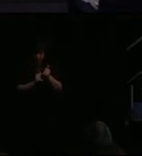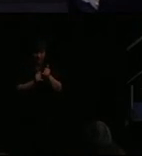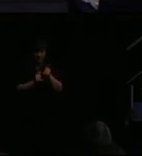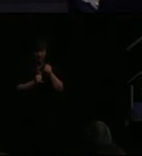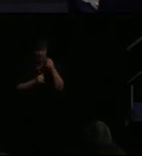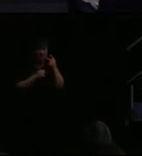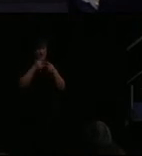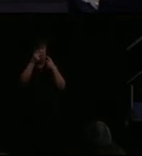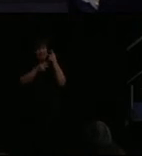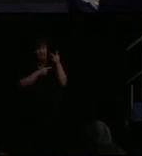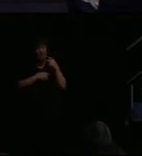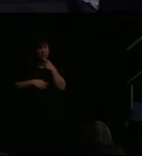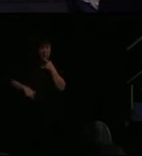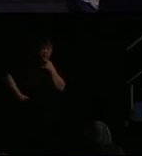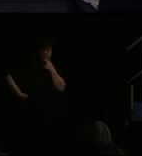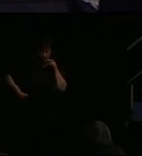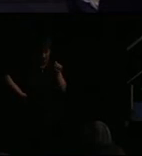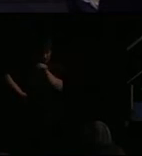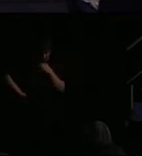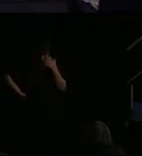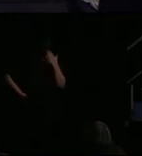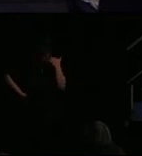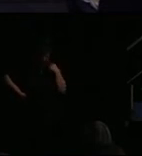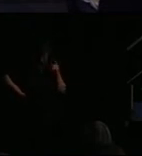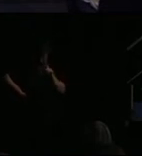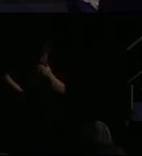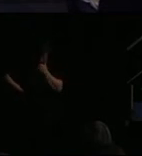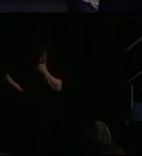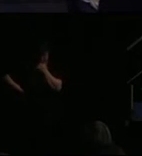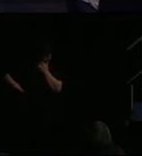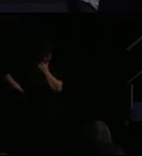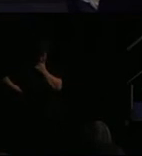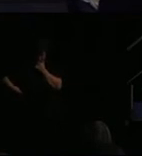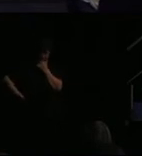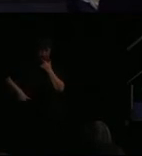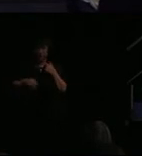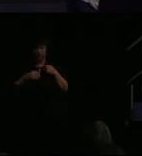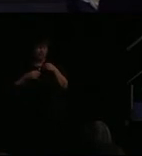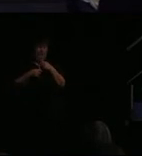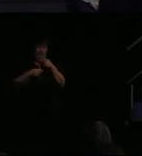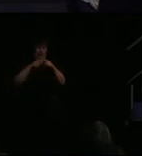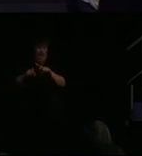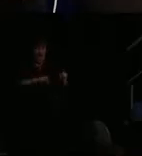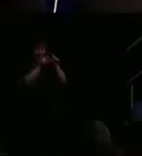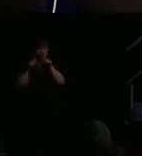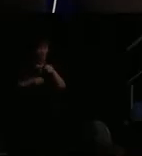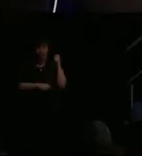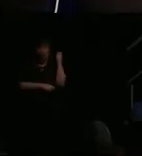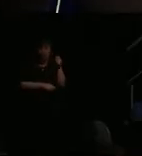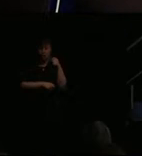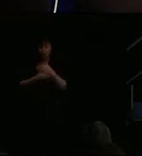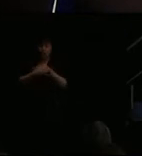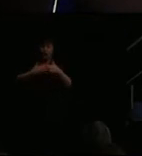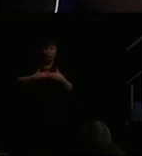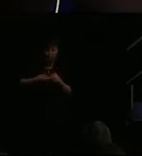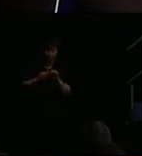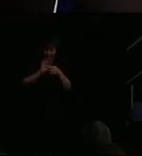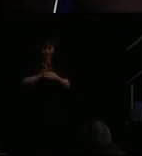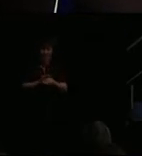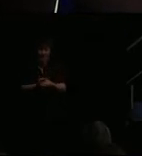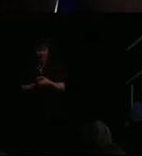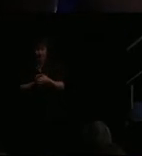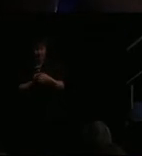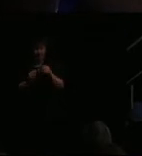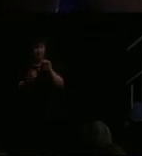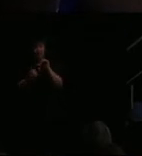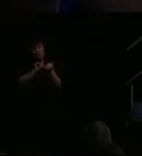what the line was in English, I was finding myself going along with the Serbian bit. So, yes, there is something.